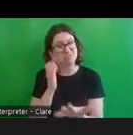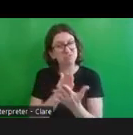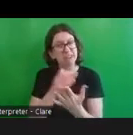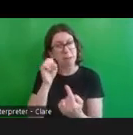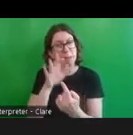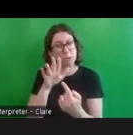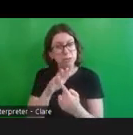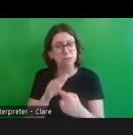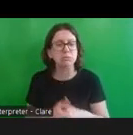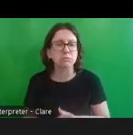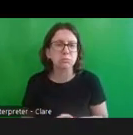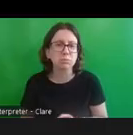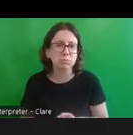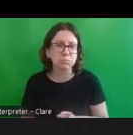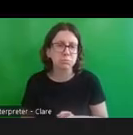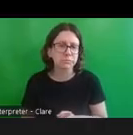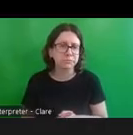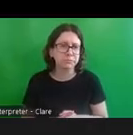Next slide.